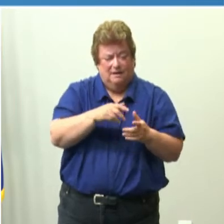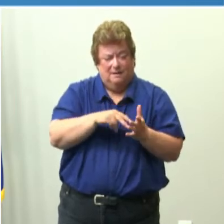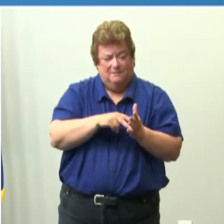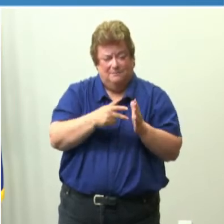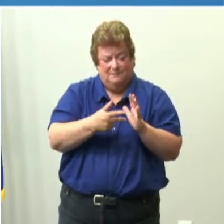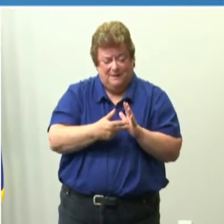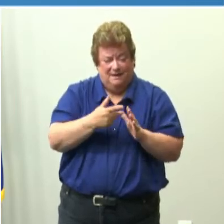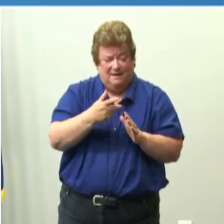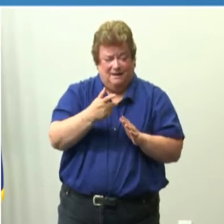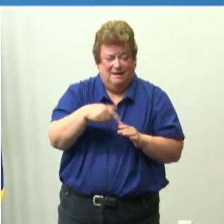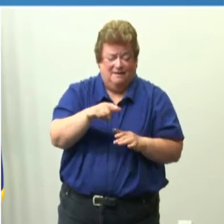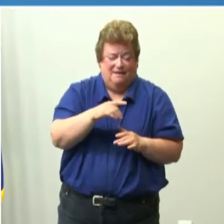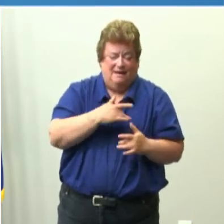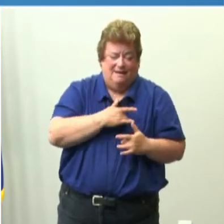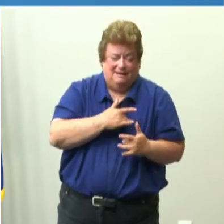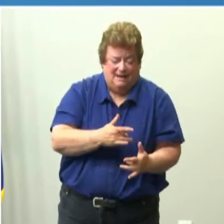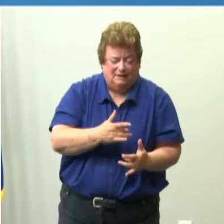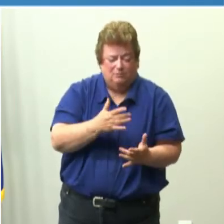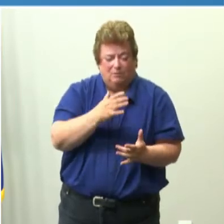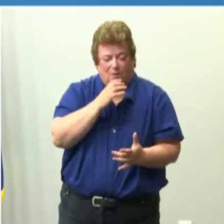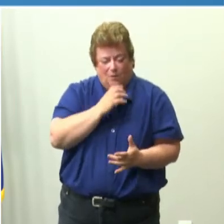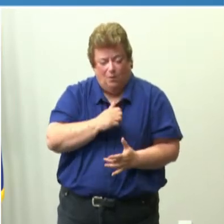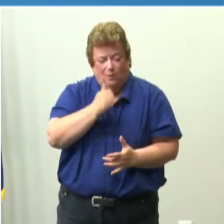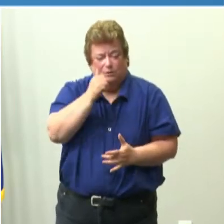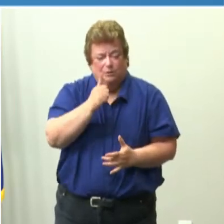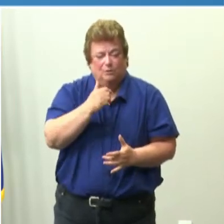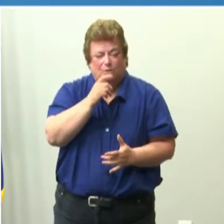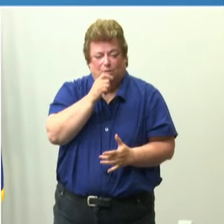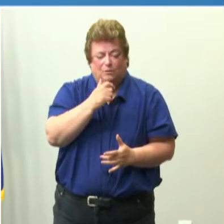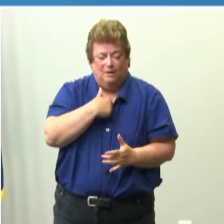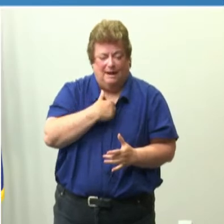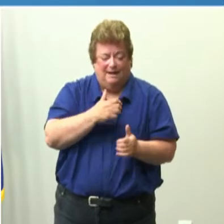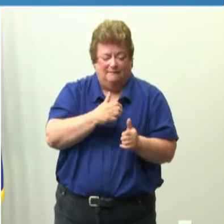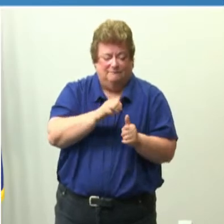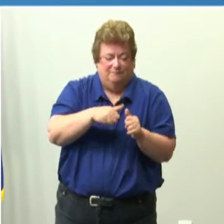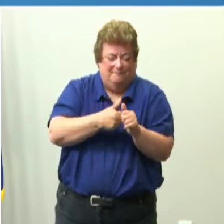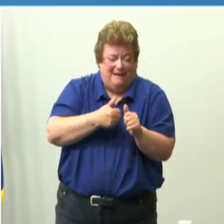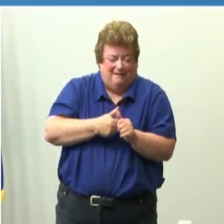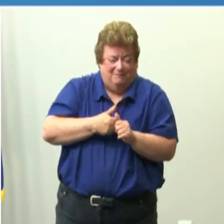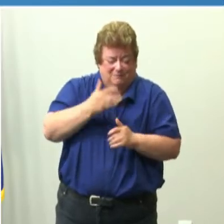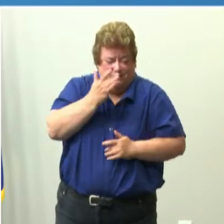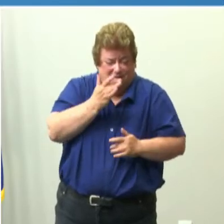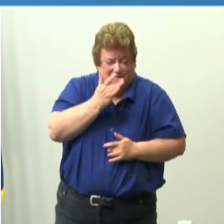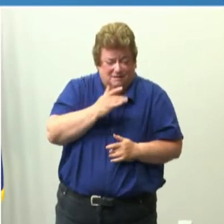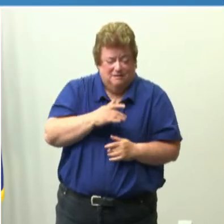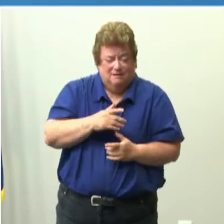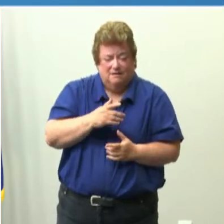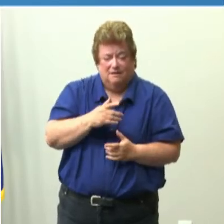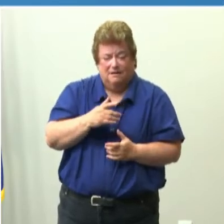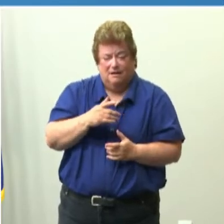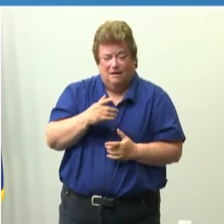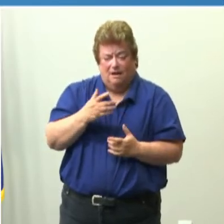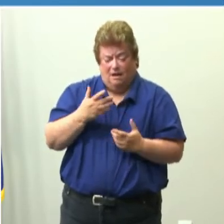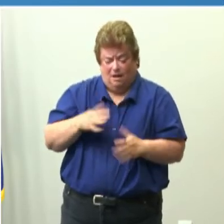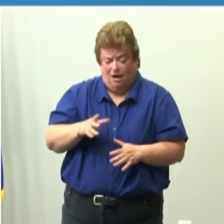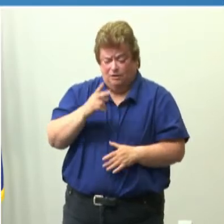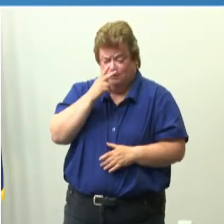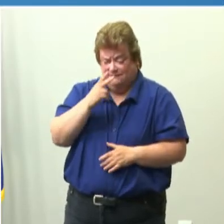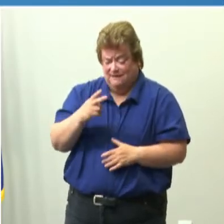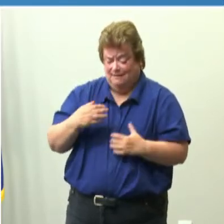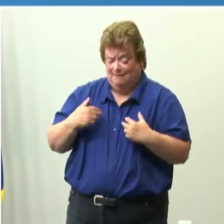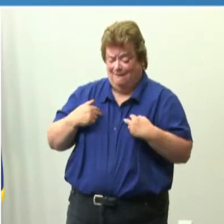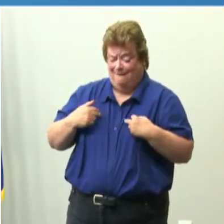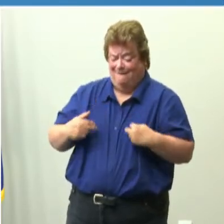older, have health conditions. I mean, I guess what I'm asking you is, are you seeing healthy vaccinated